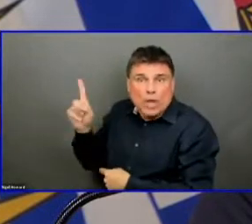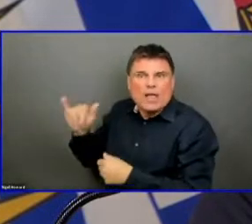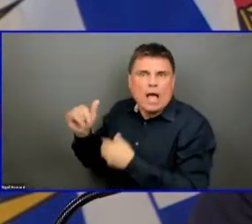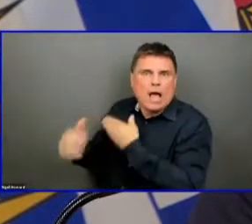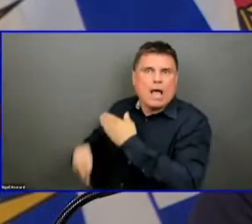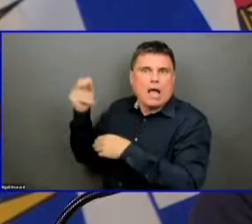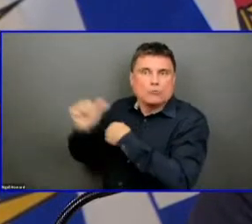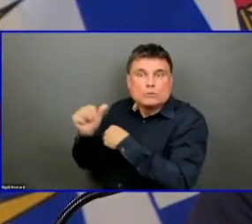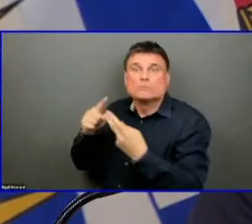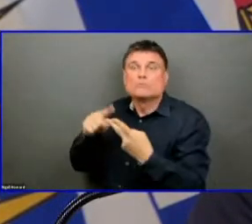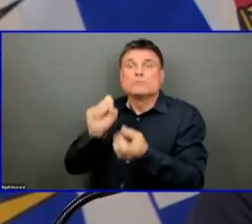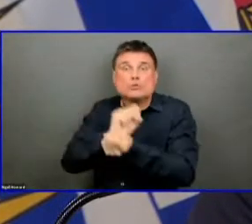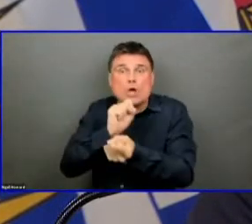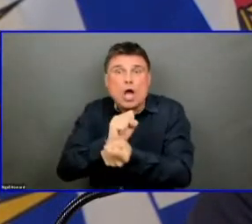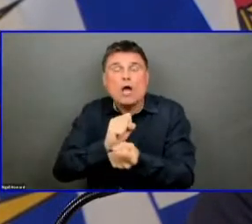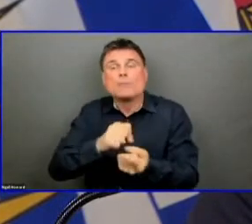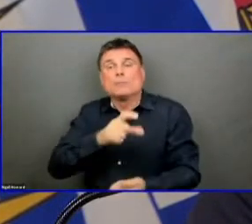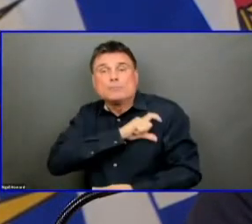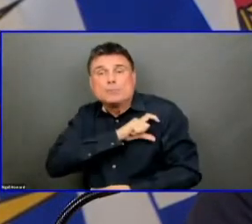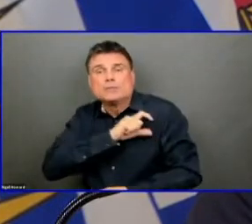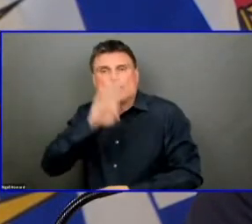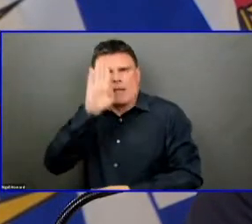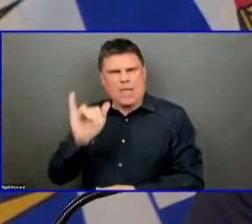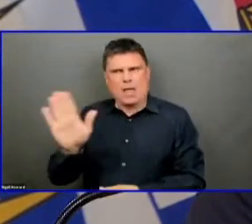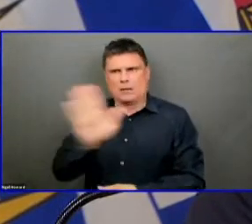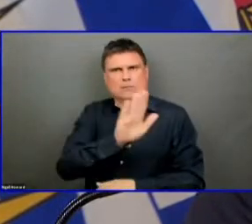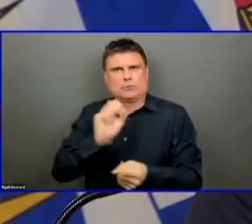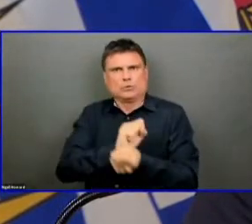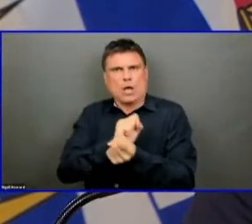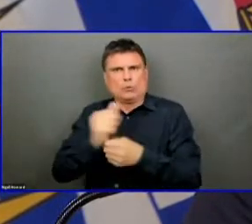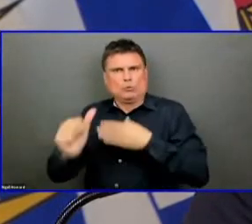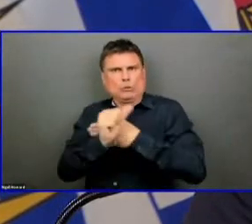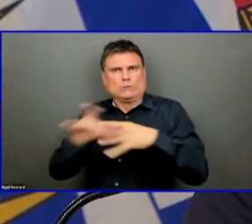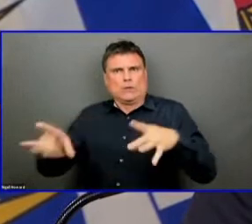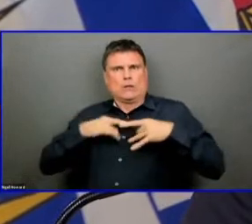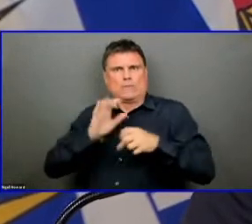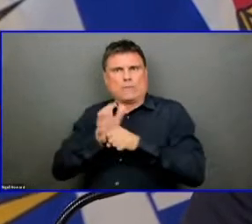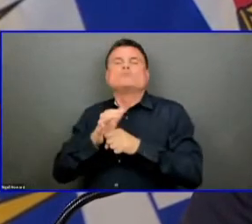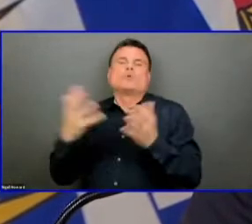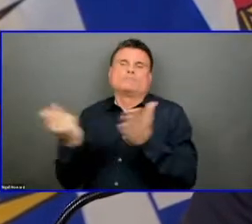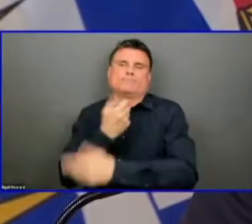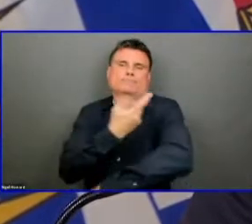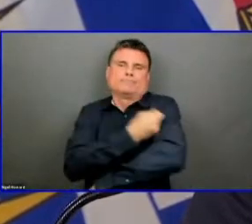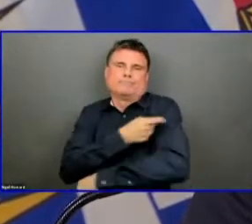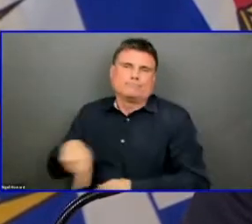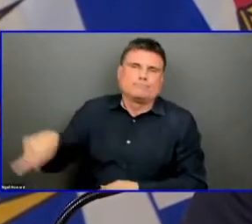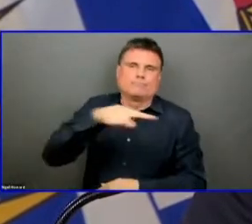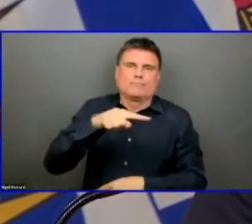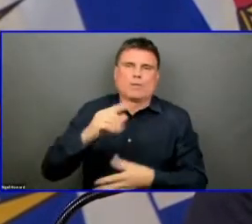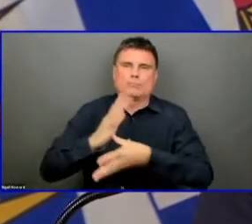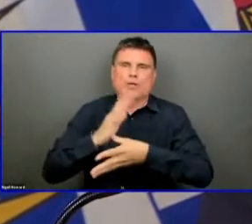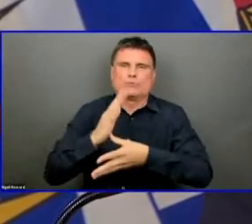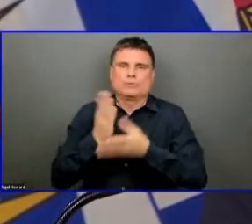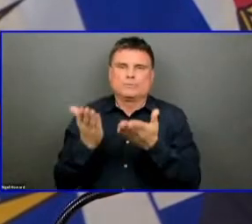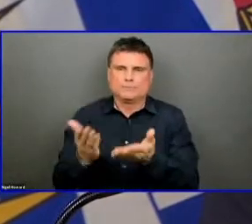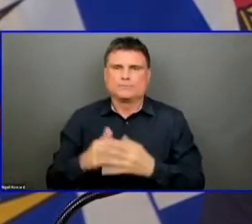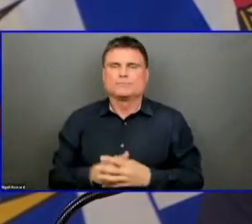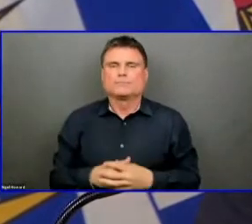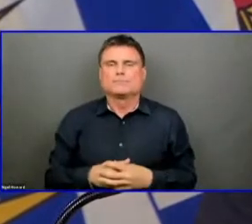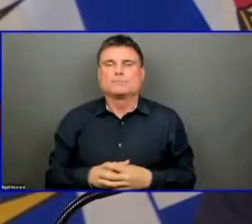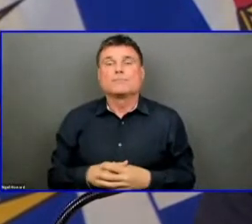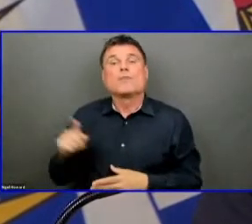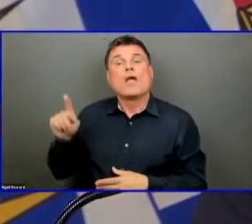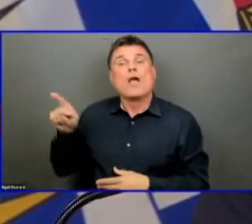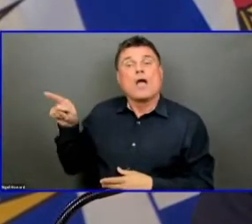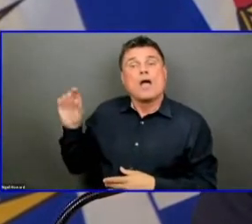Hi there. I was listening to the Ontario update today, and your counterpart, Dr. Baber Yaffe, saying that they are in a very dire